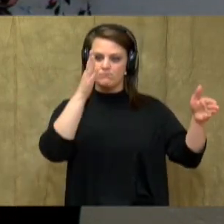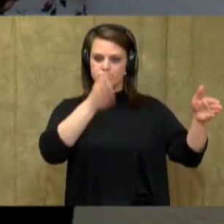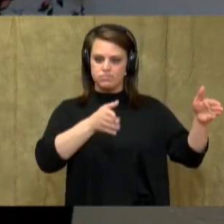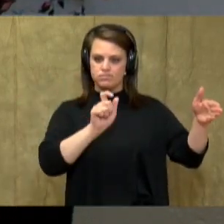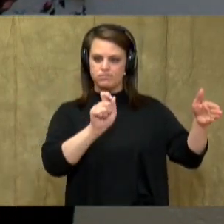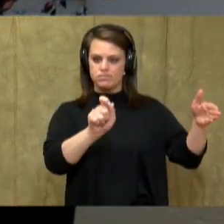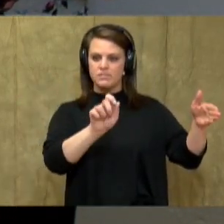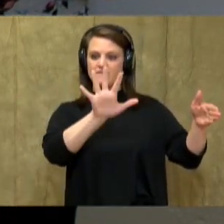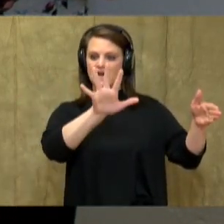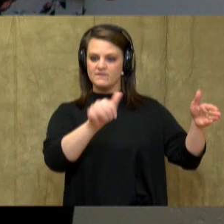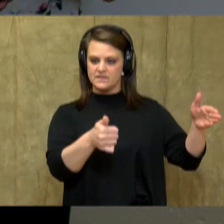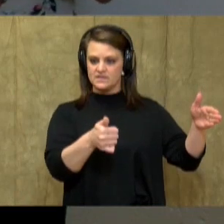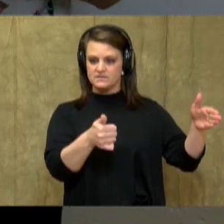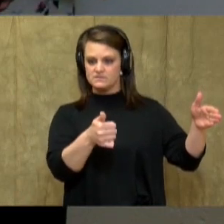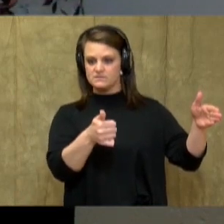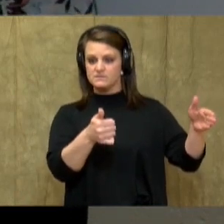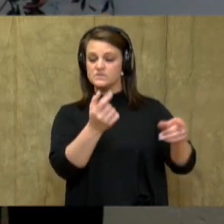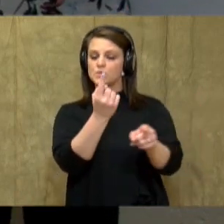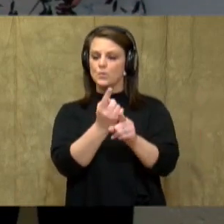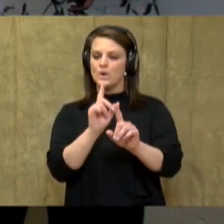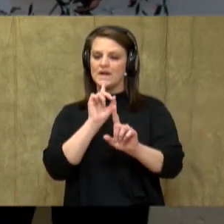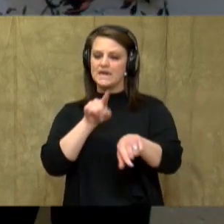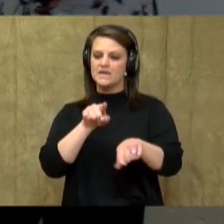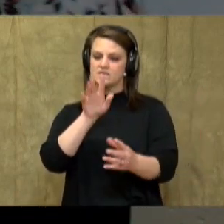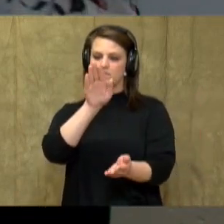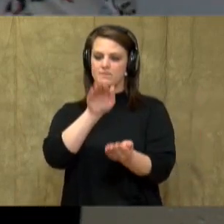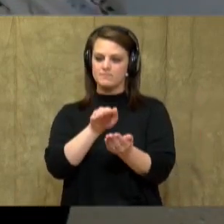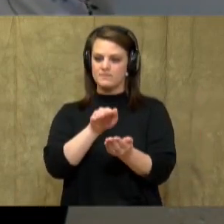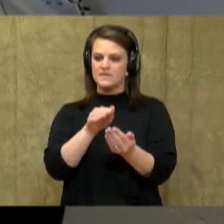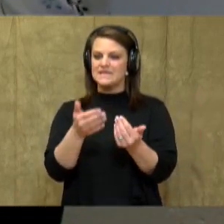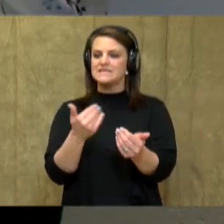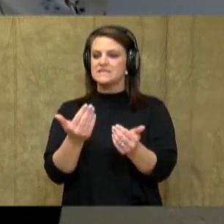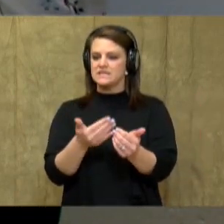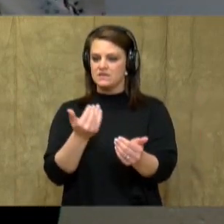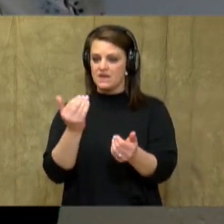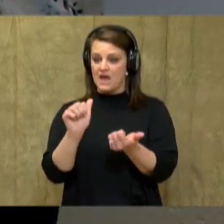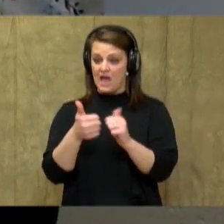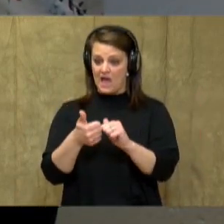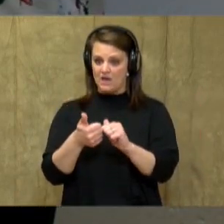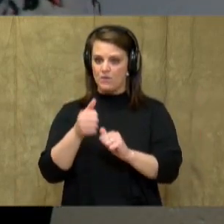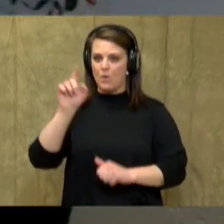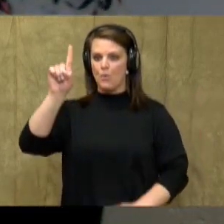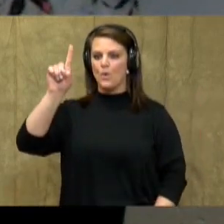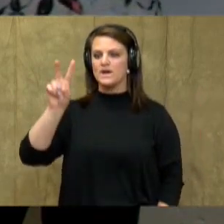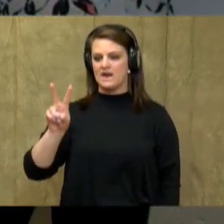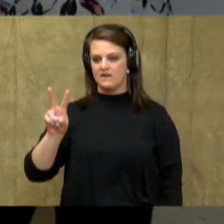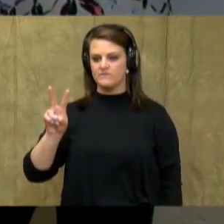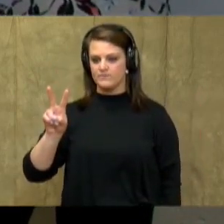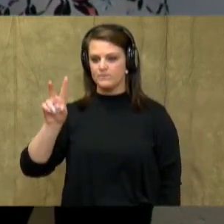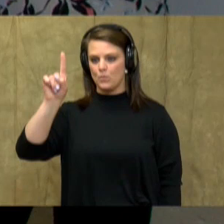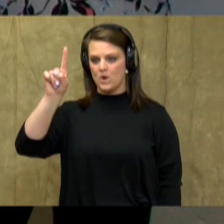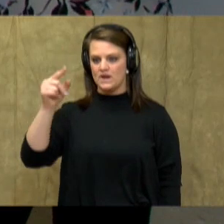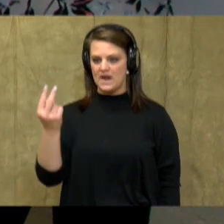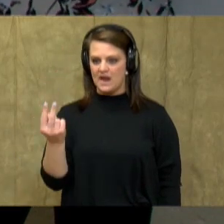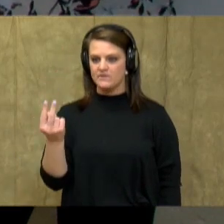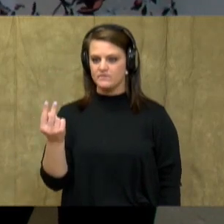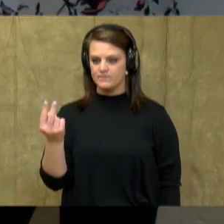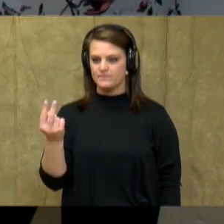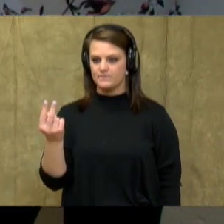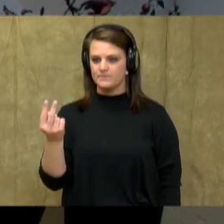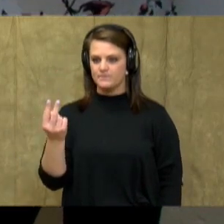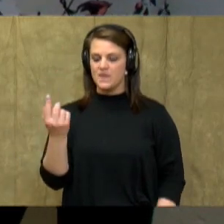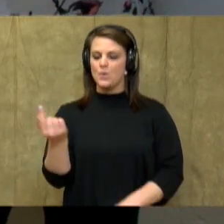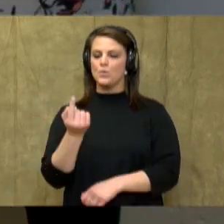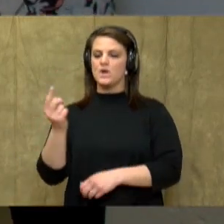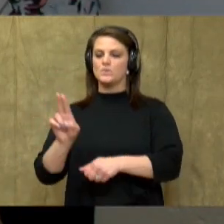the correct answer, I could make it more simple by saying 1/2. We always use